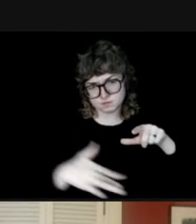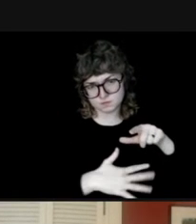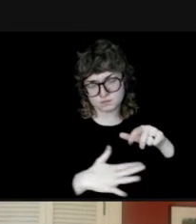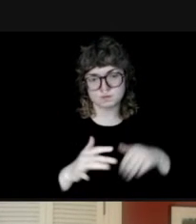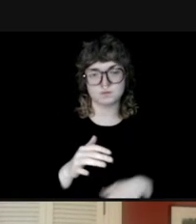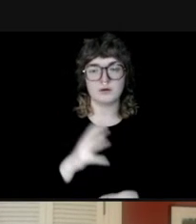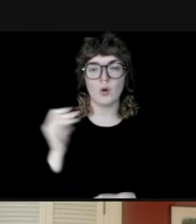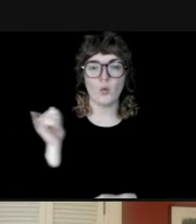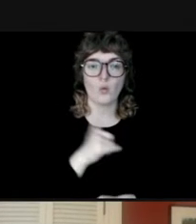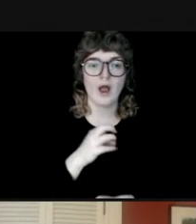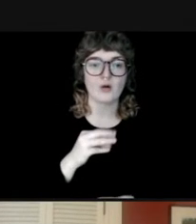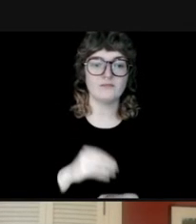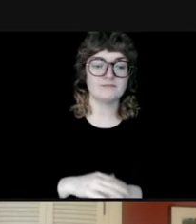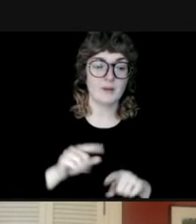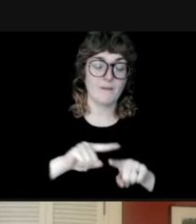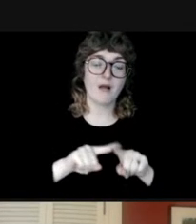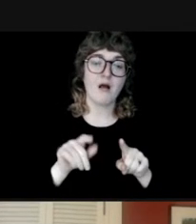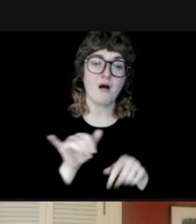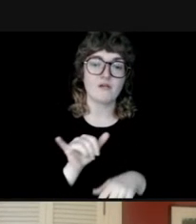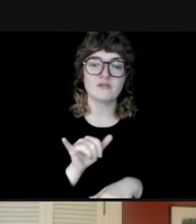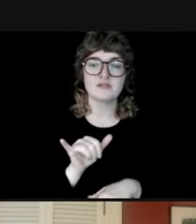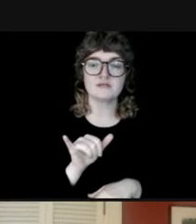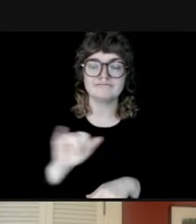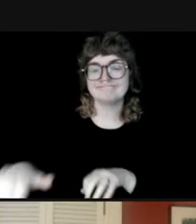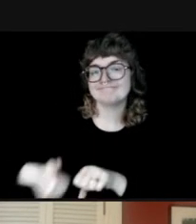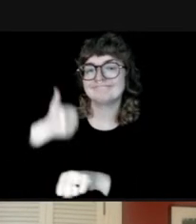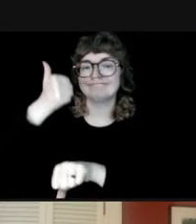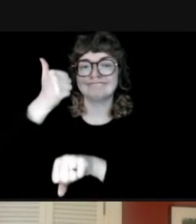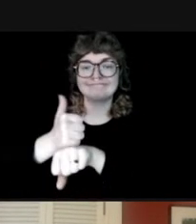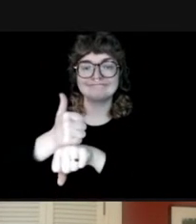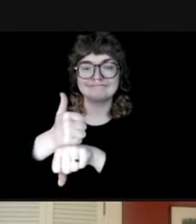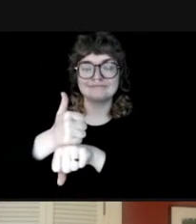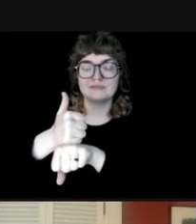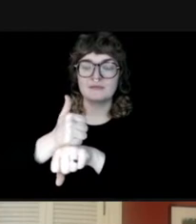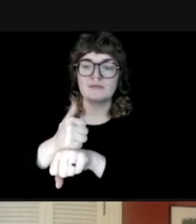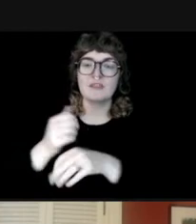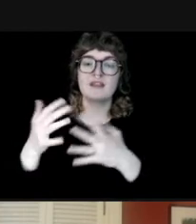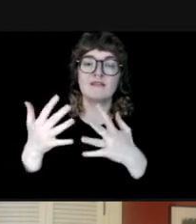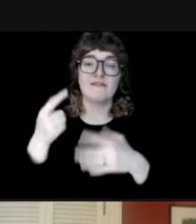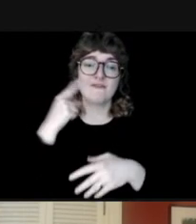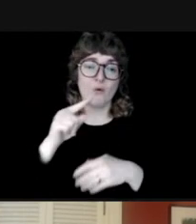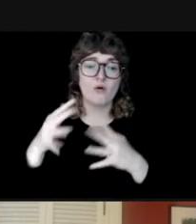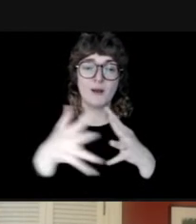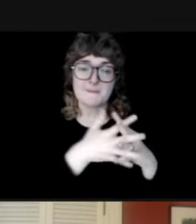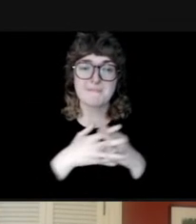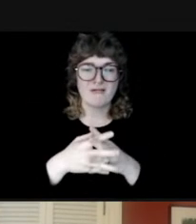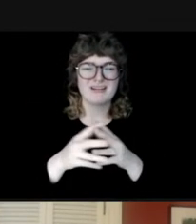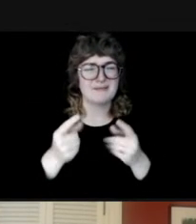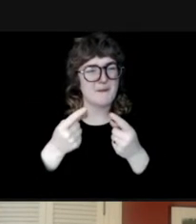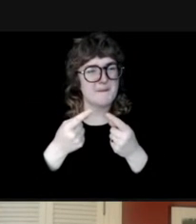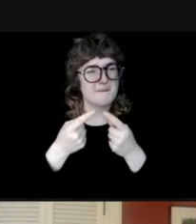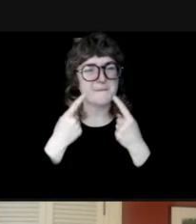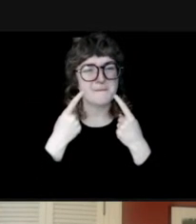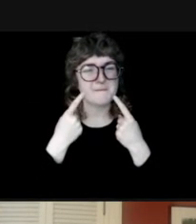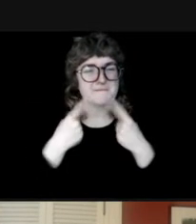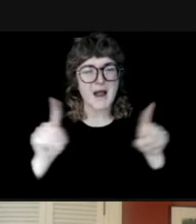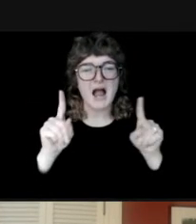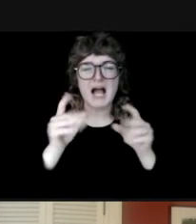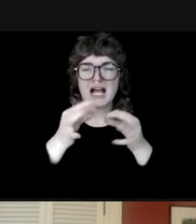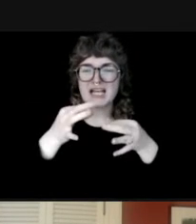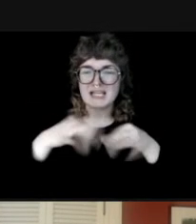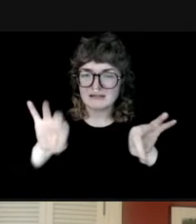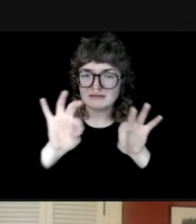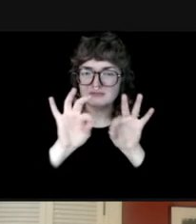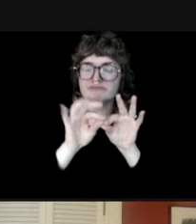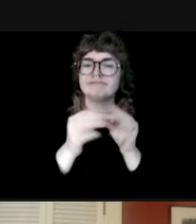But it's also provided a setting for some of America's most important history, especially associated with the national